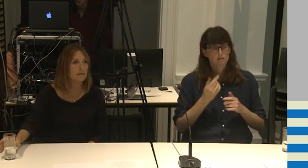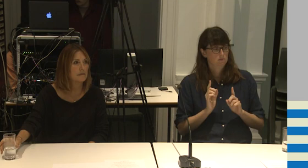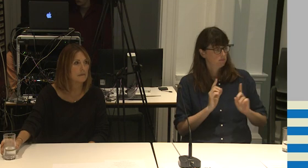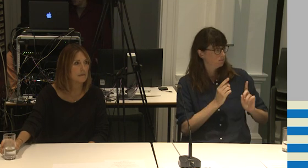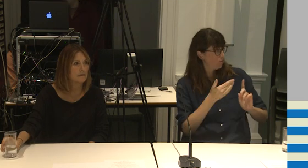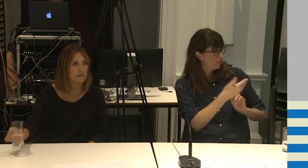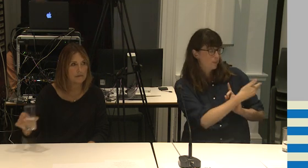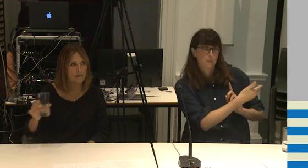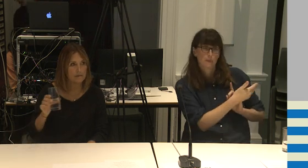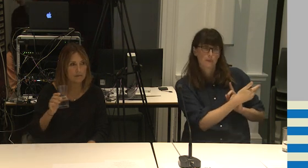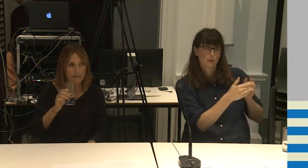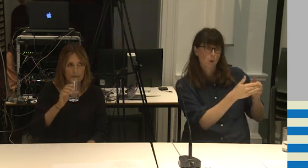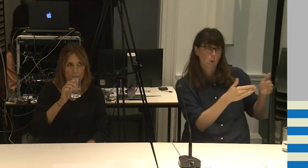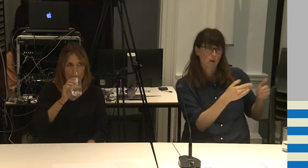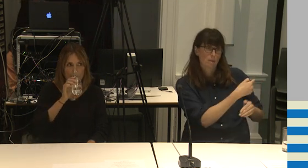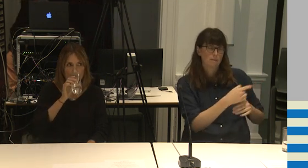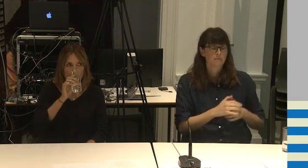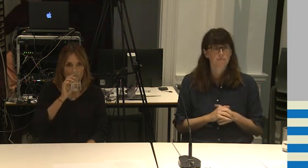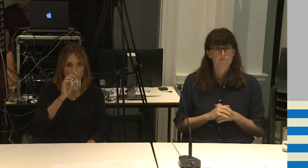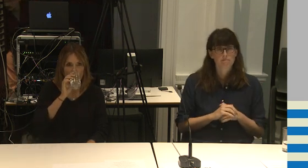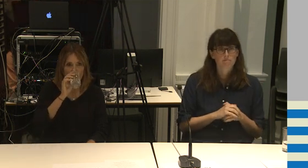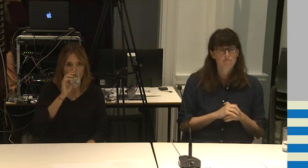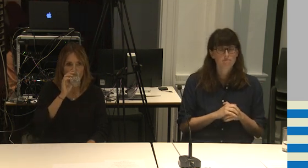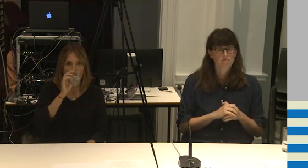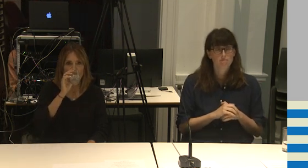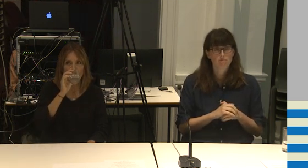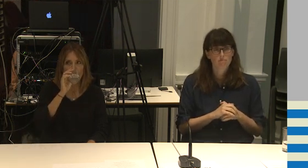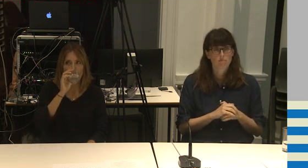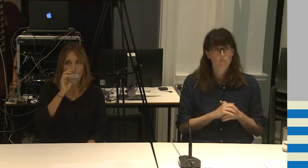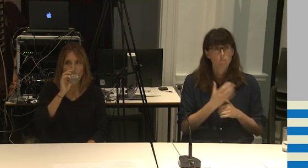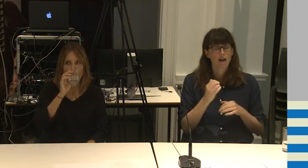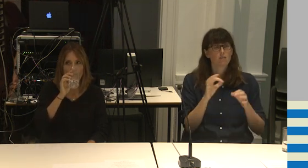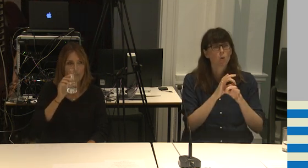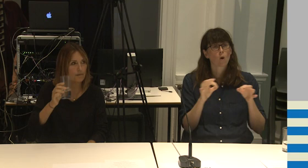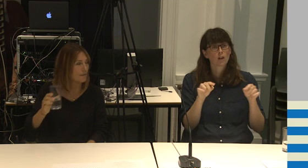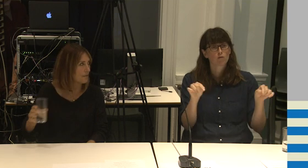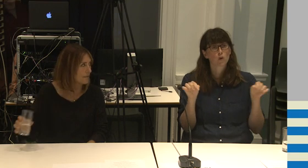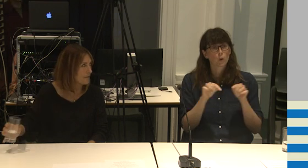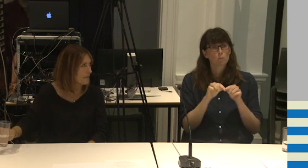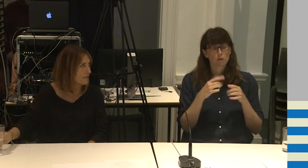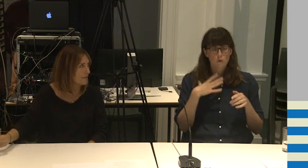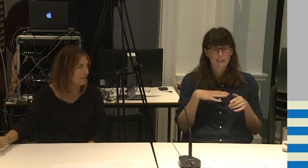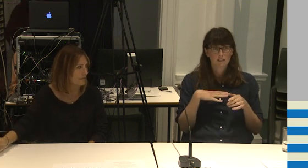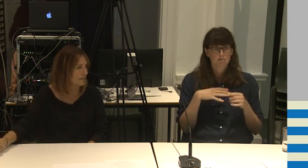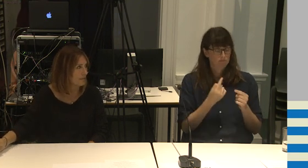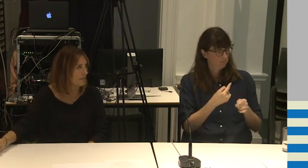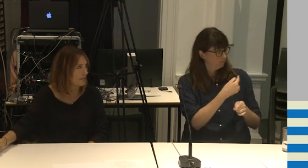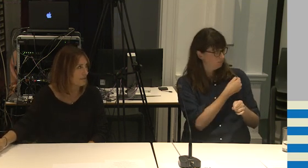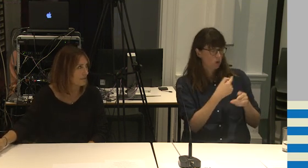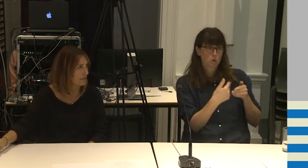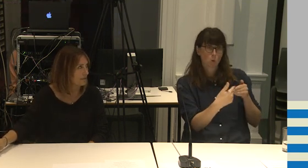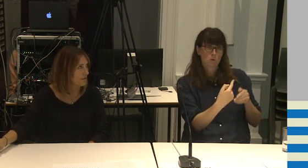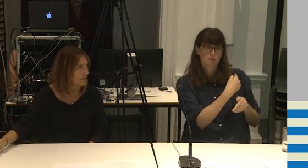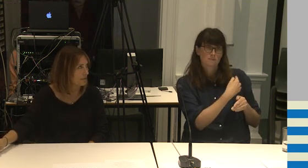door in the corner there. We also have a quiet room if you should need it at any point, which is just through those